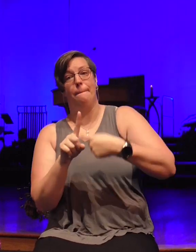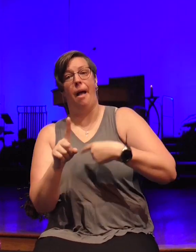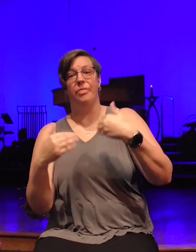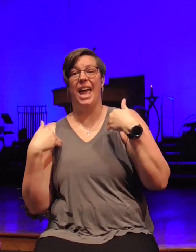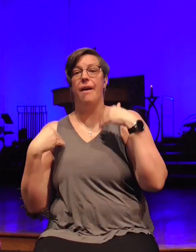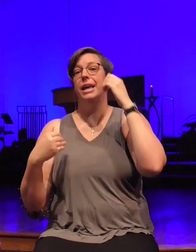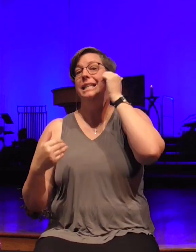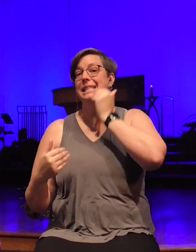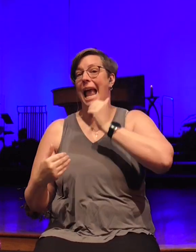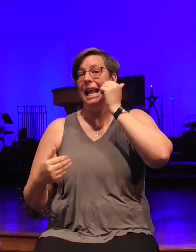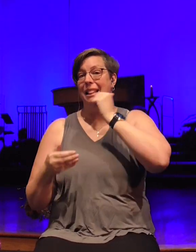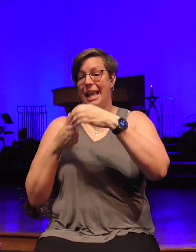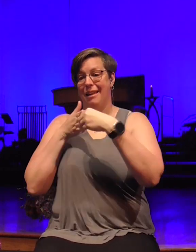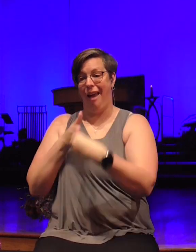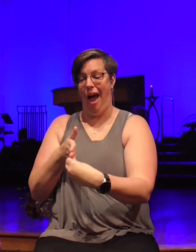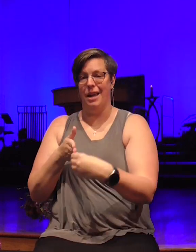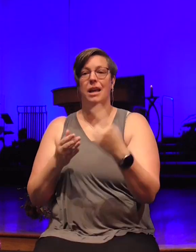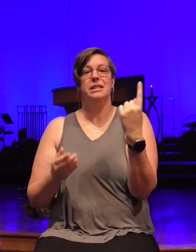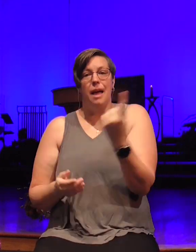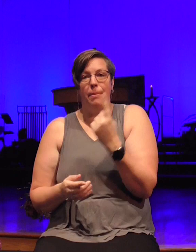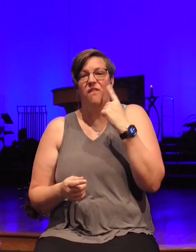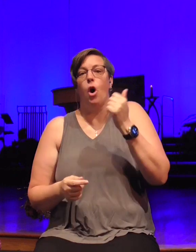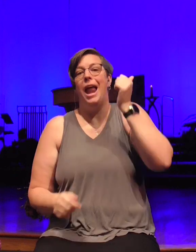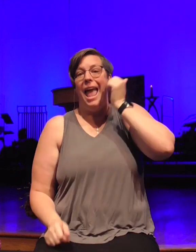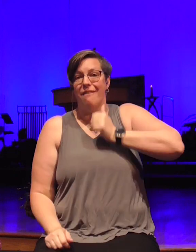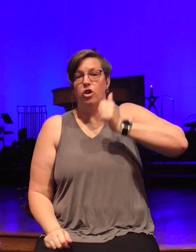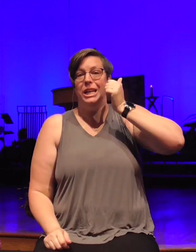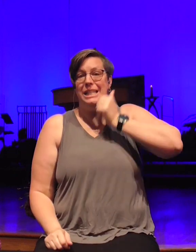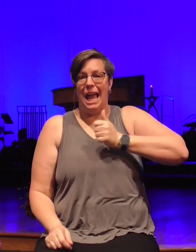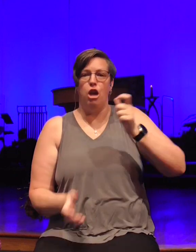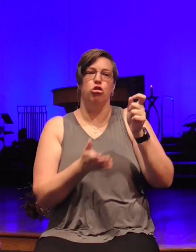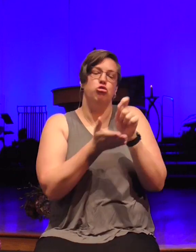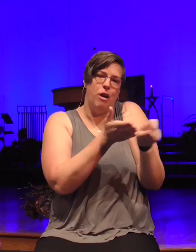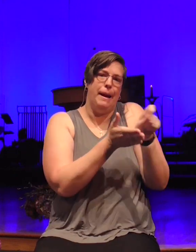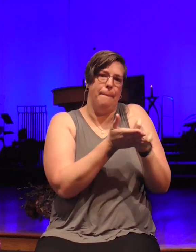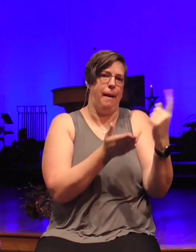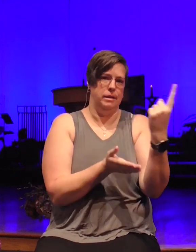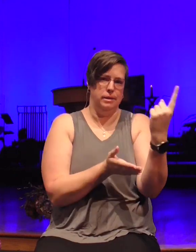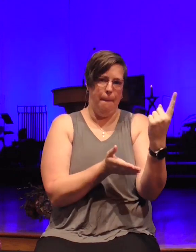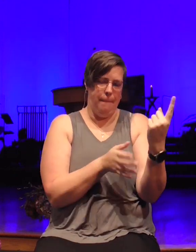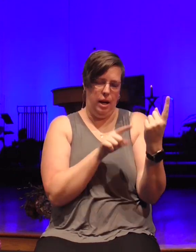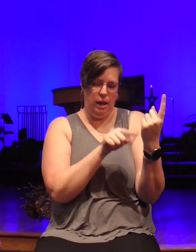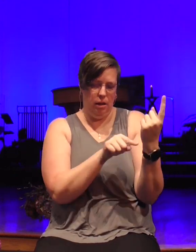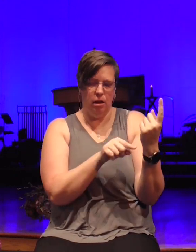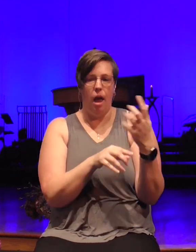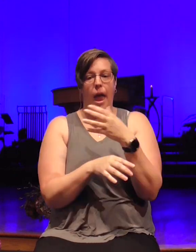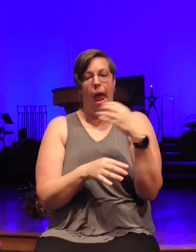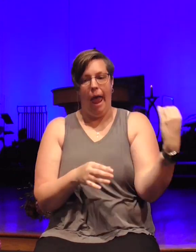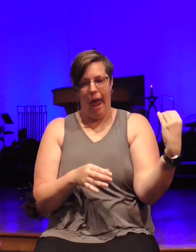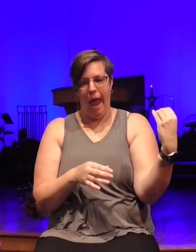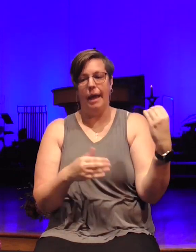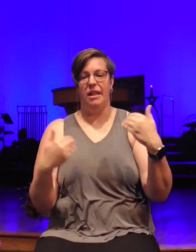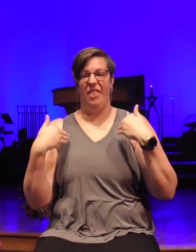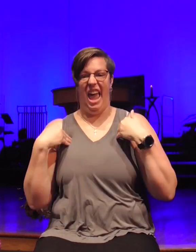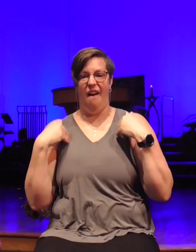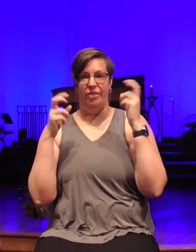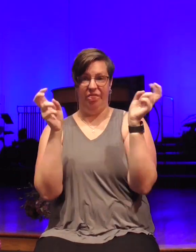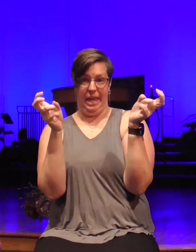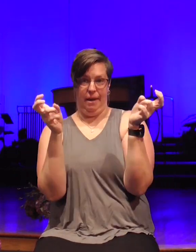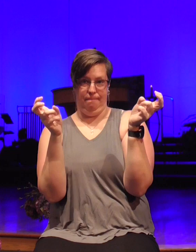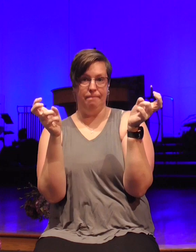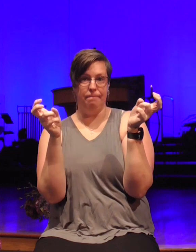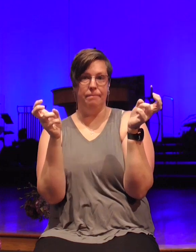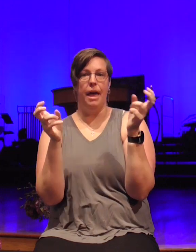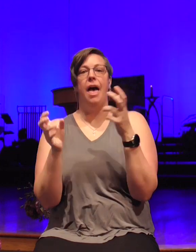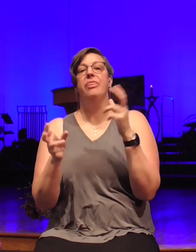daily guides, a guide for every single day of the month written by a minister, a practitioner, or somebody. And they have a theme about them,